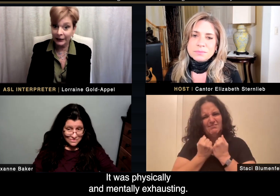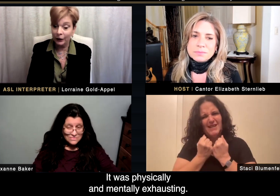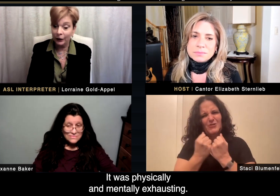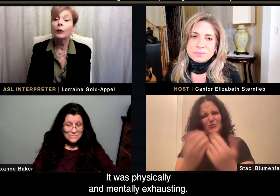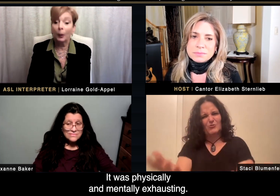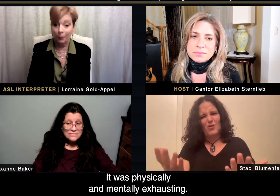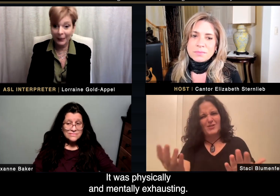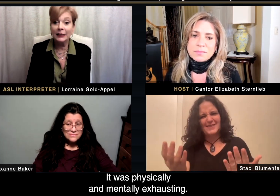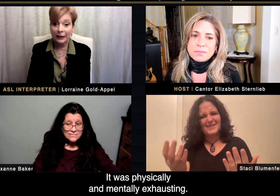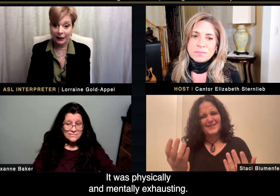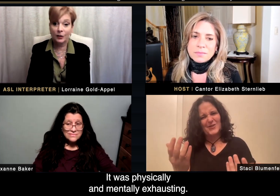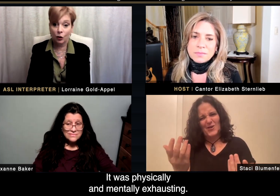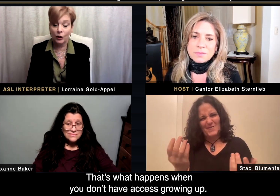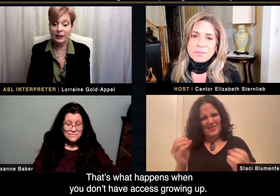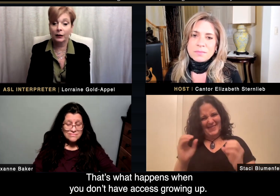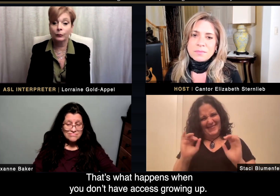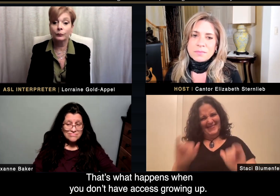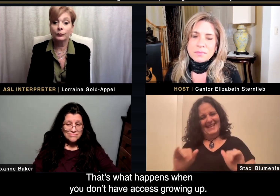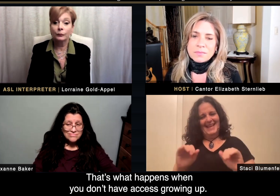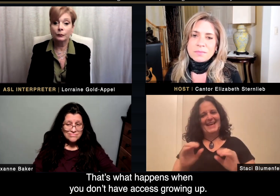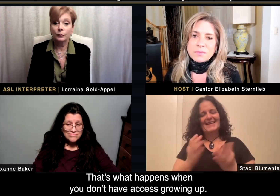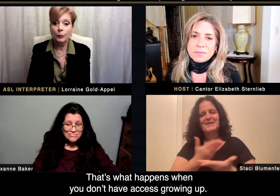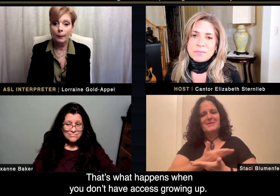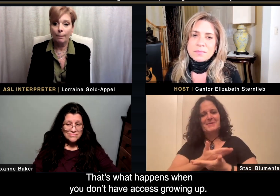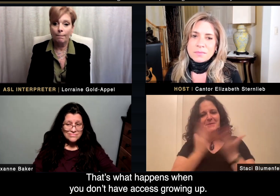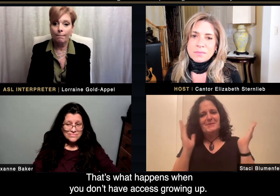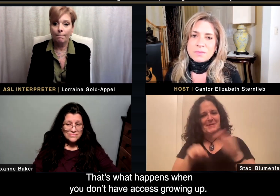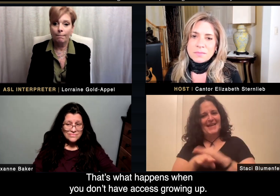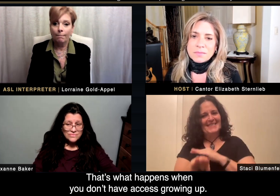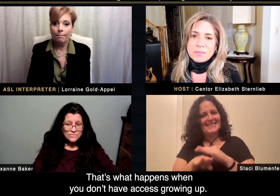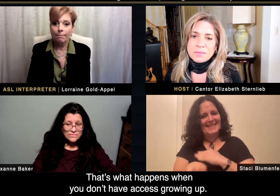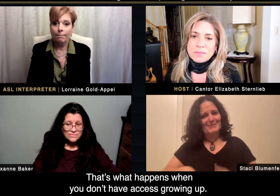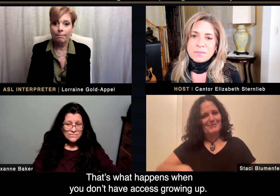just physically, but mentally exhausting.